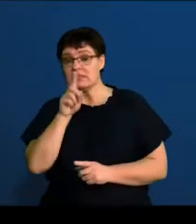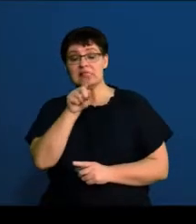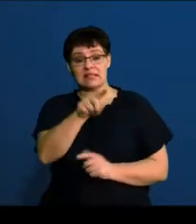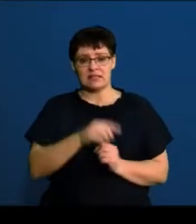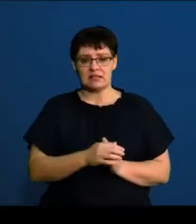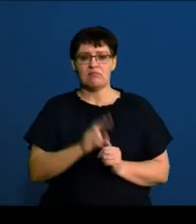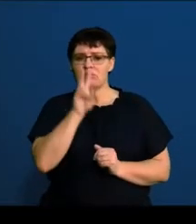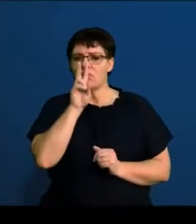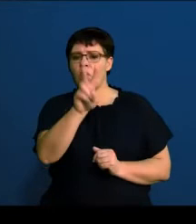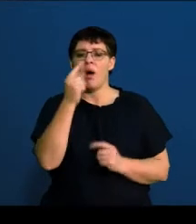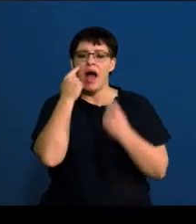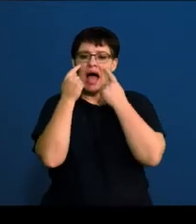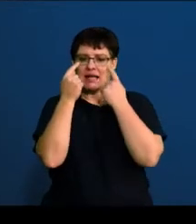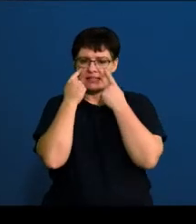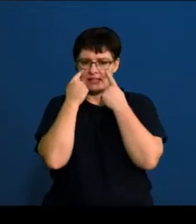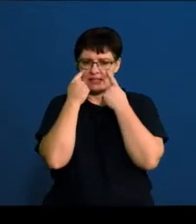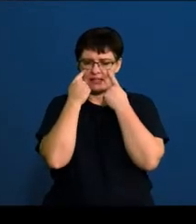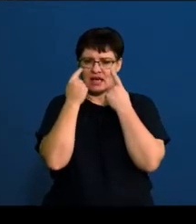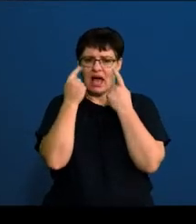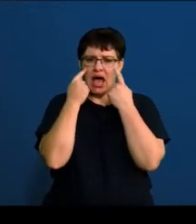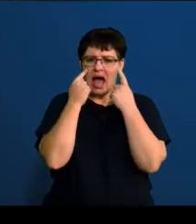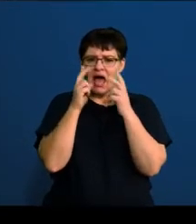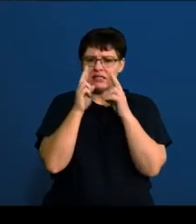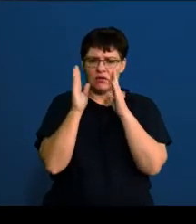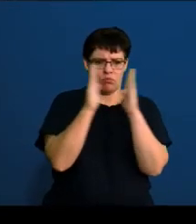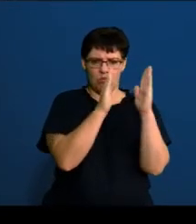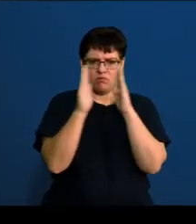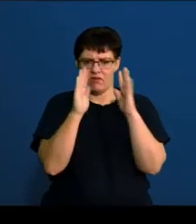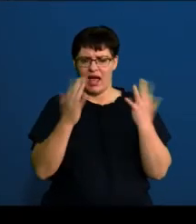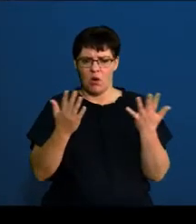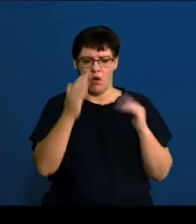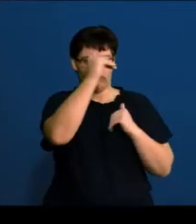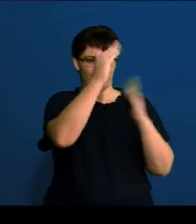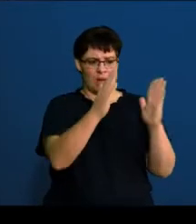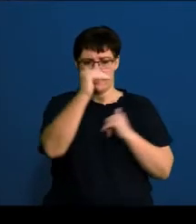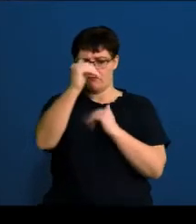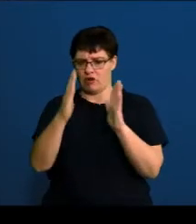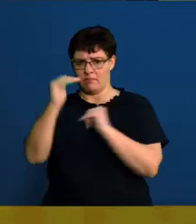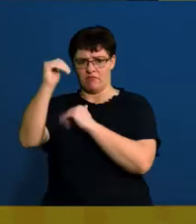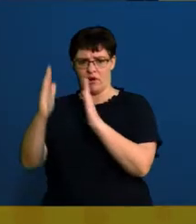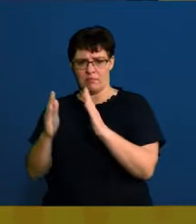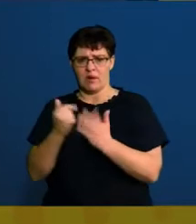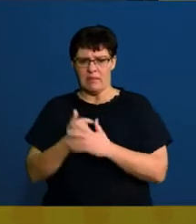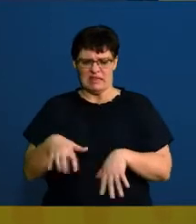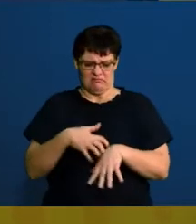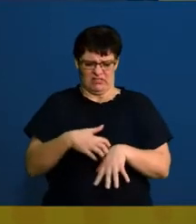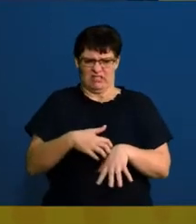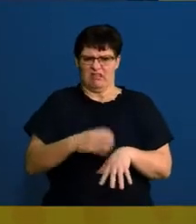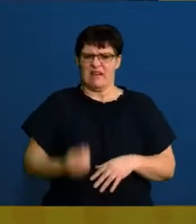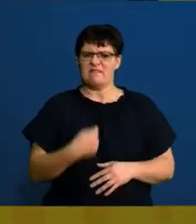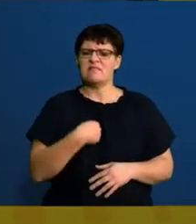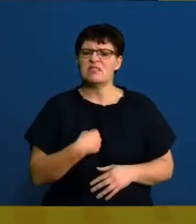your eyes, so how do the eyes move? Sometimes the frame, you look at the eyes. If I am annoyed, now I'm going to take you back